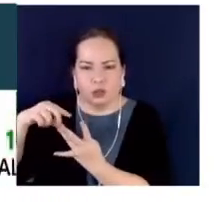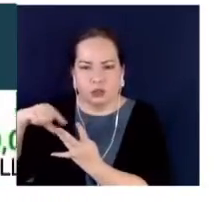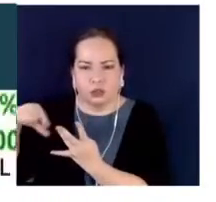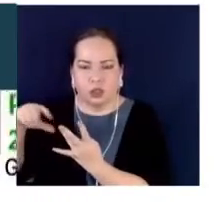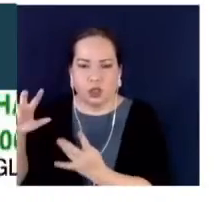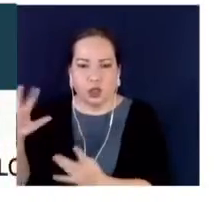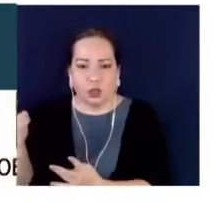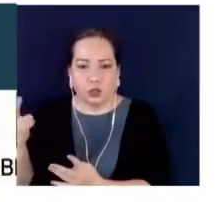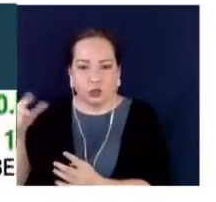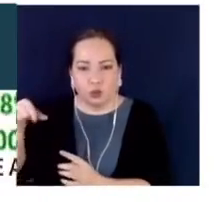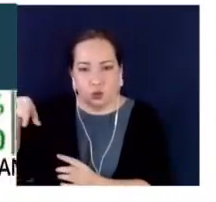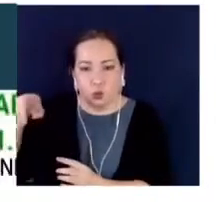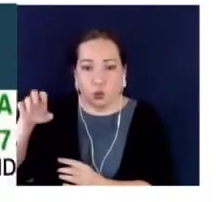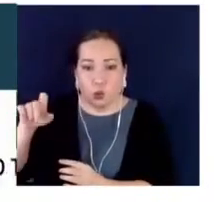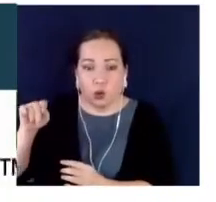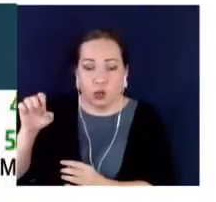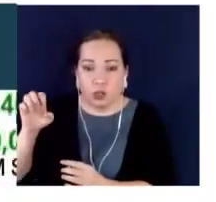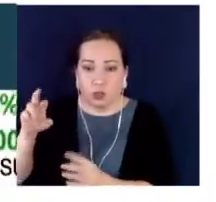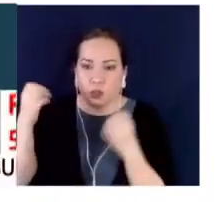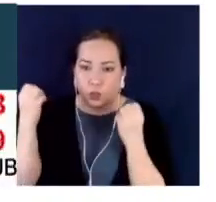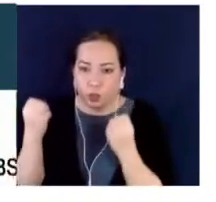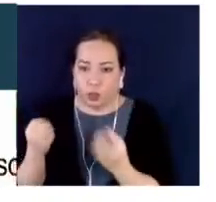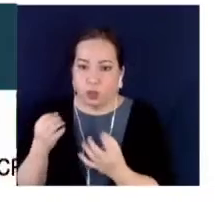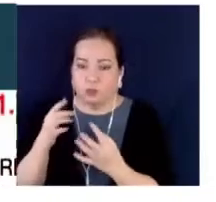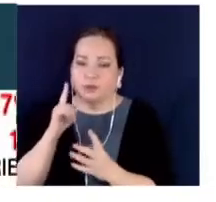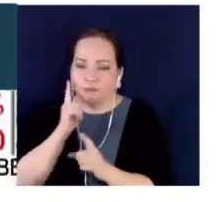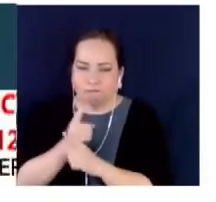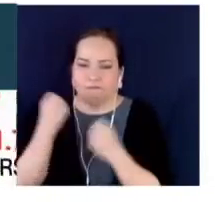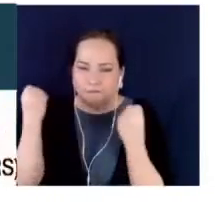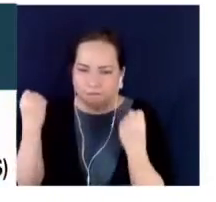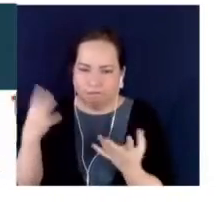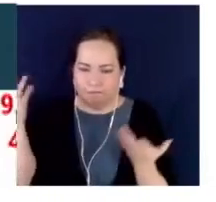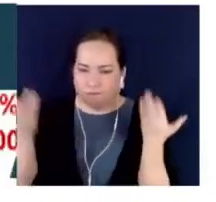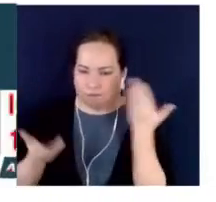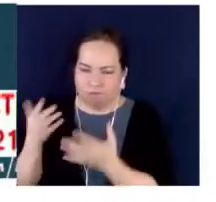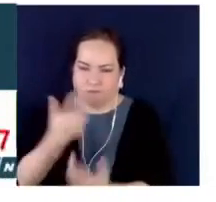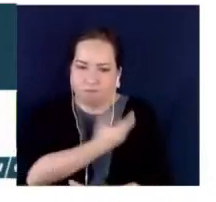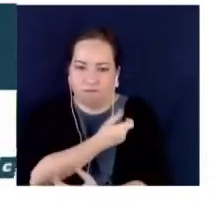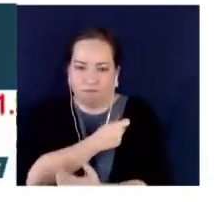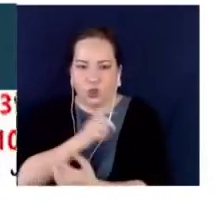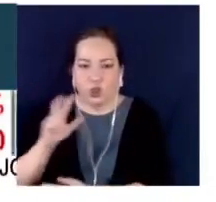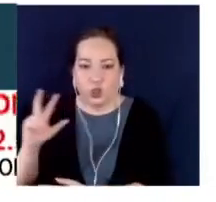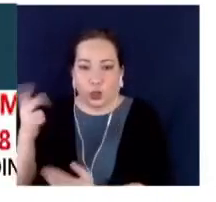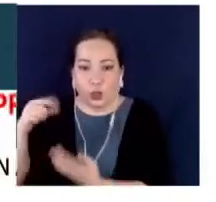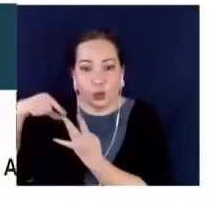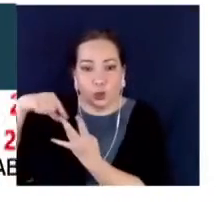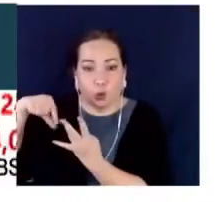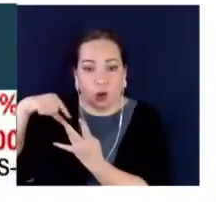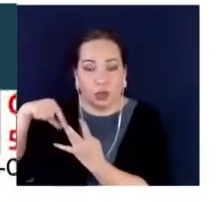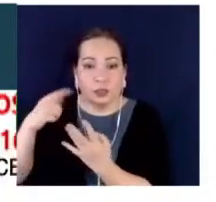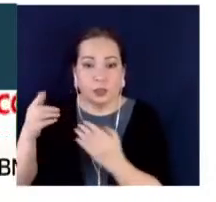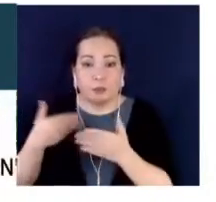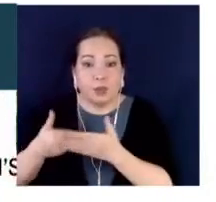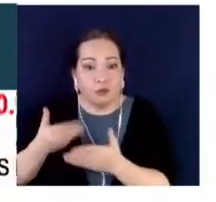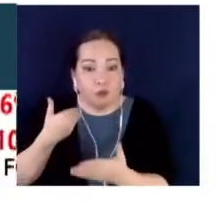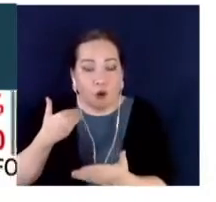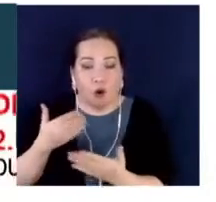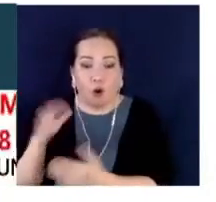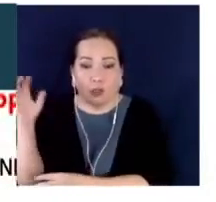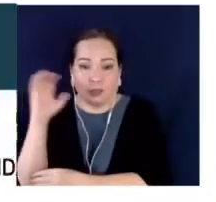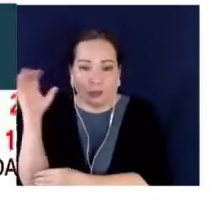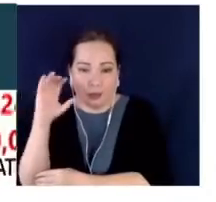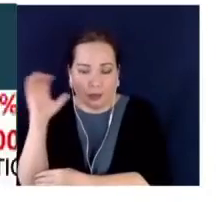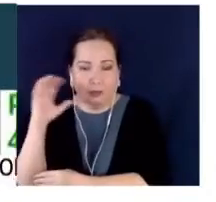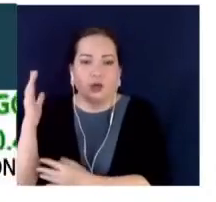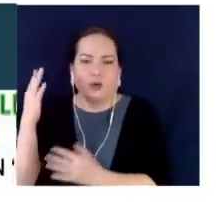of the vaccines will be coming in basically in the third and fourth quarter of the year, just in time for Christmas. And hopefully we